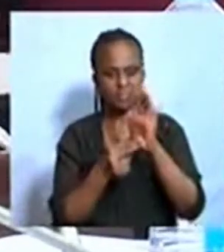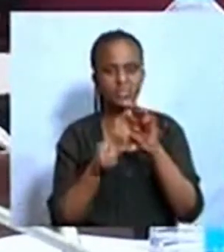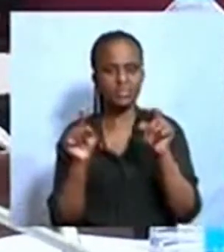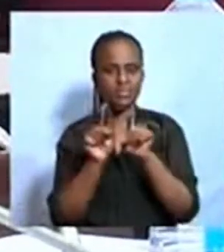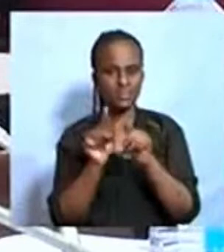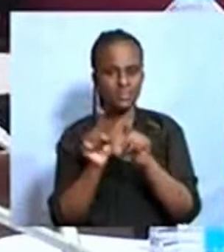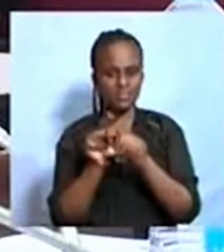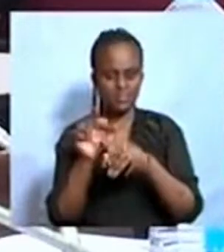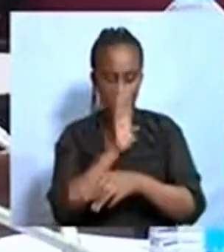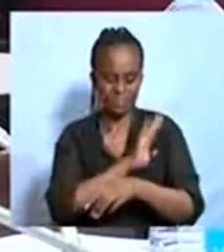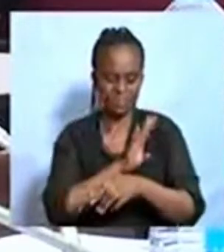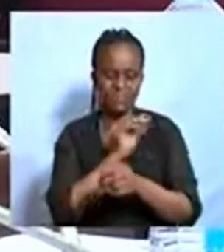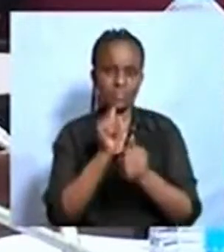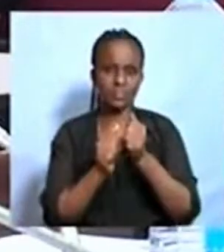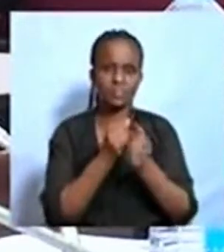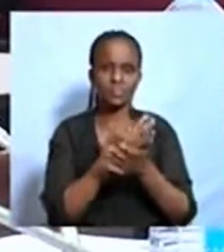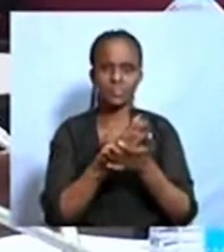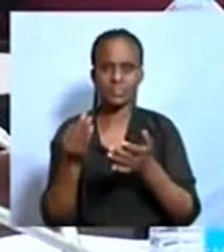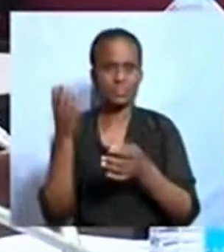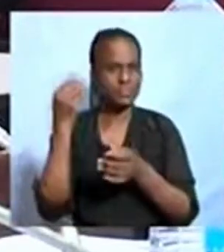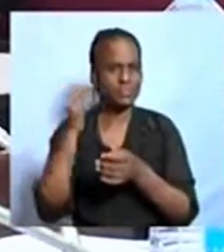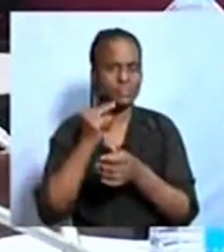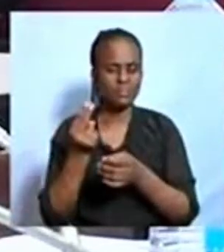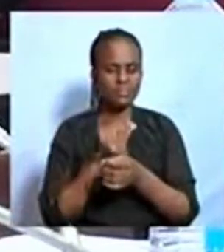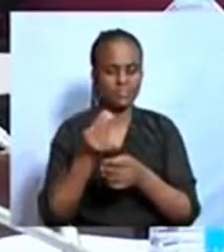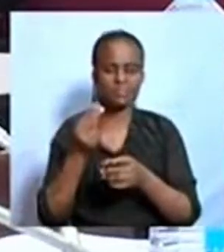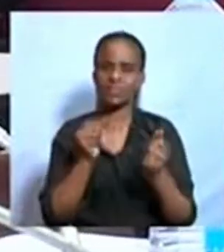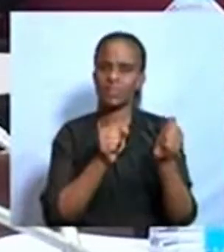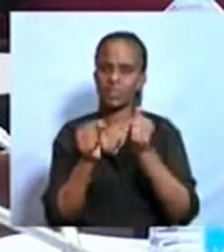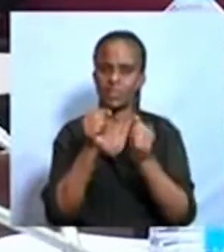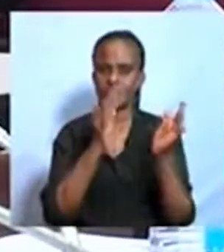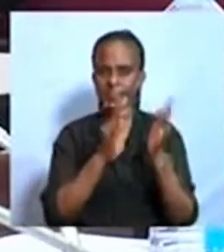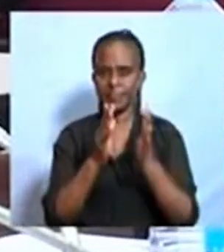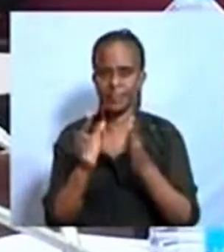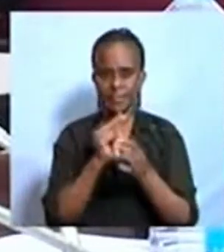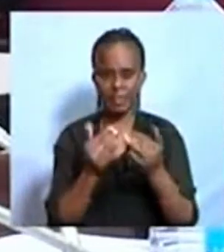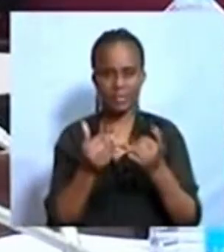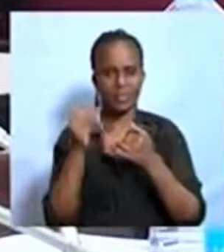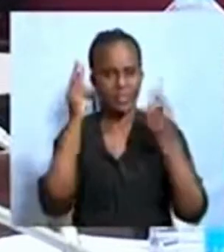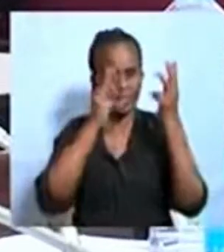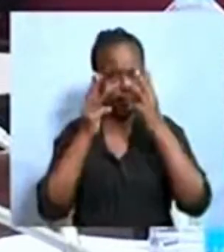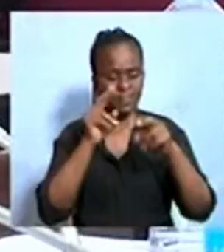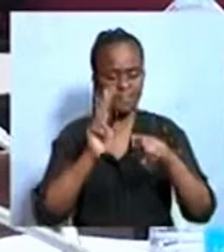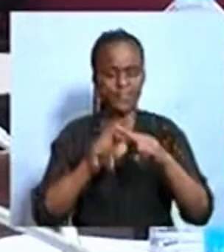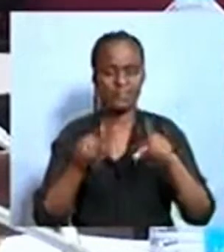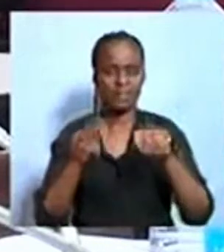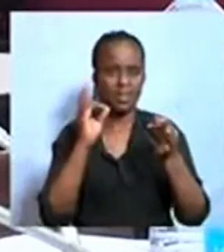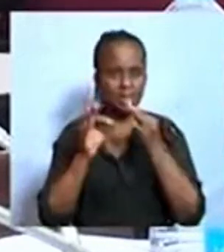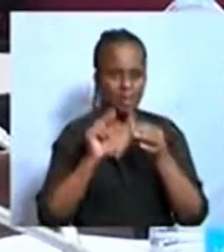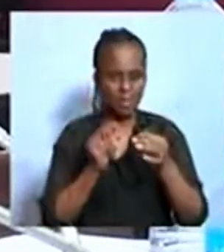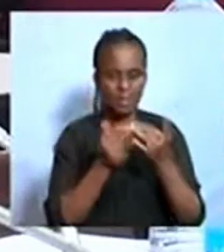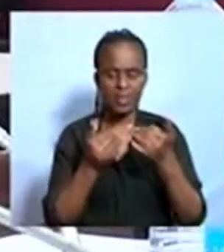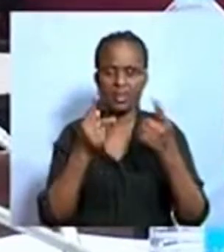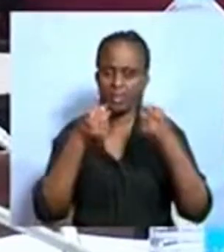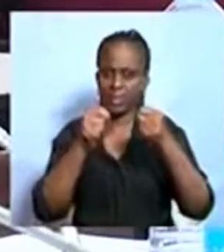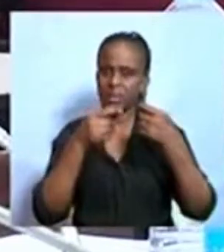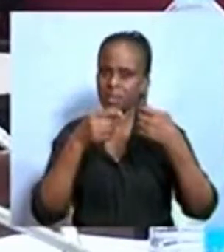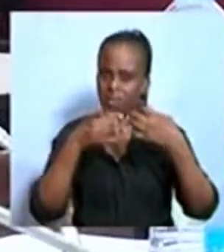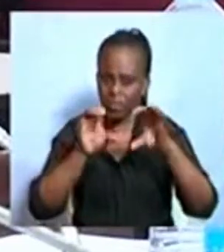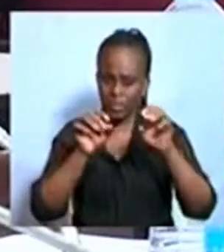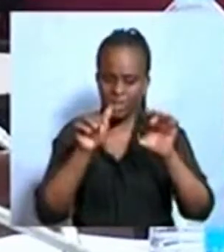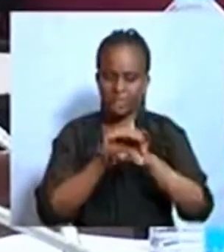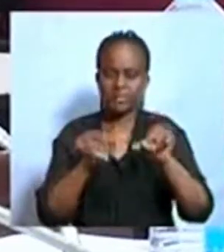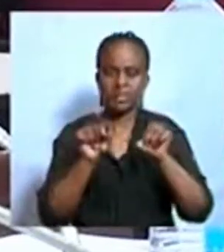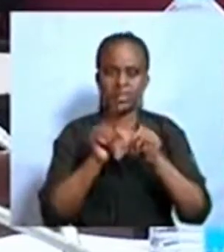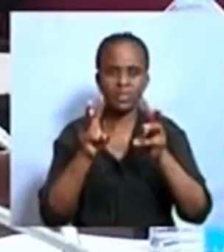trend that failed us in the previous strategic plan. We are concerned, Chair, that if then we continue on that path, we may